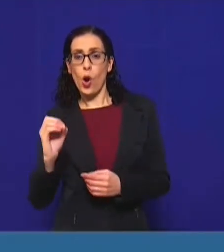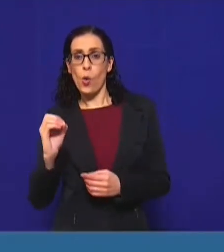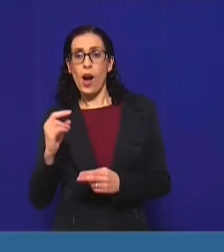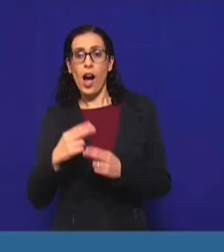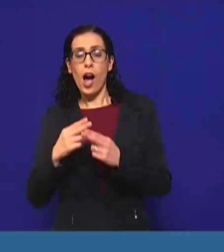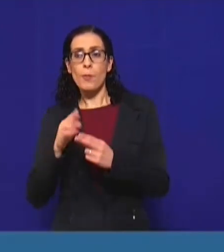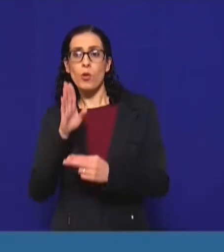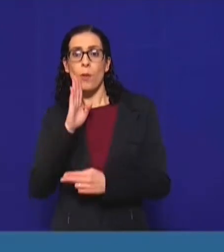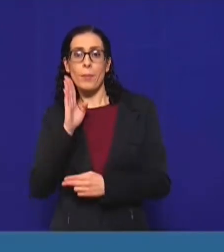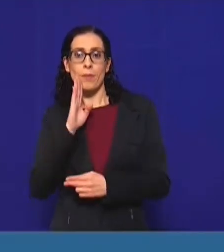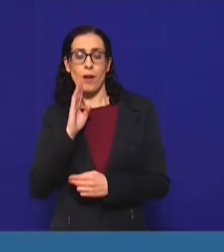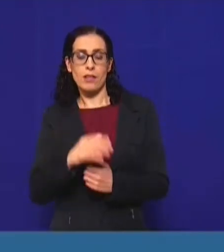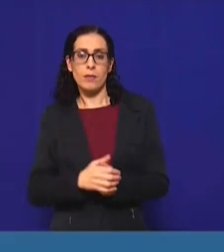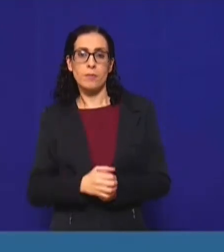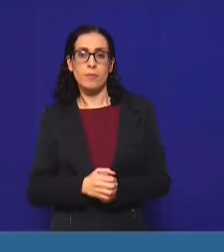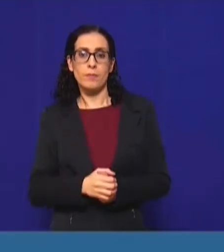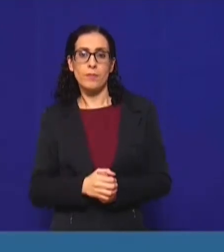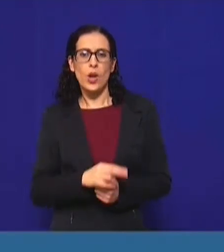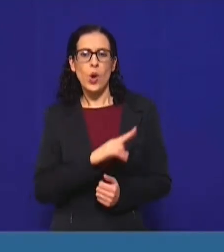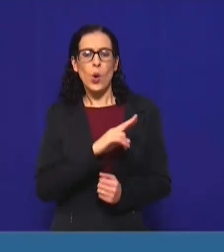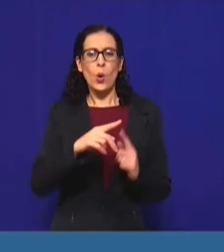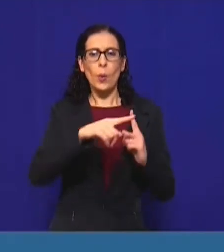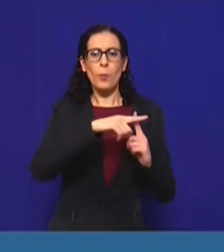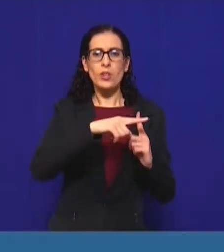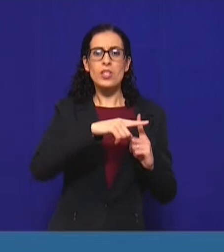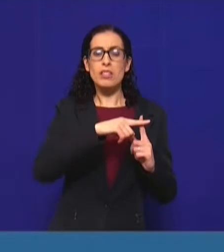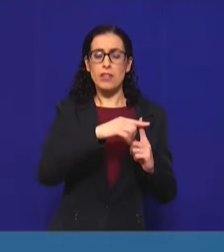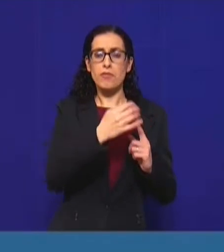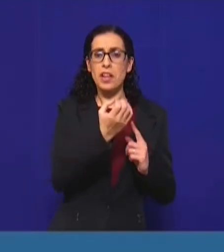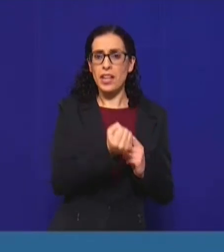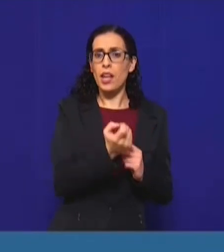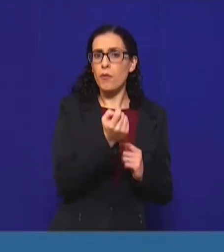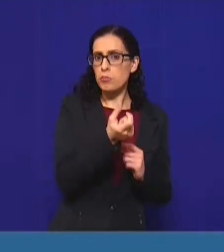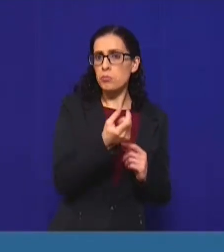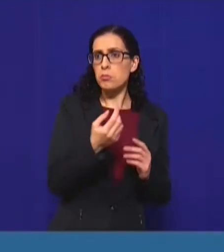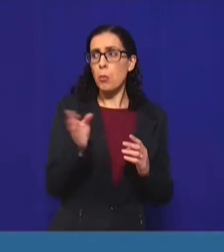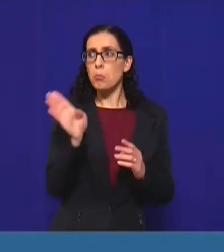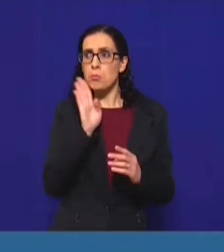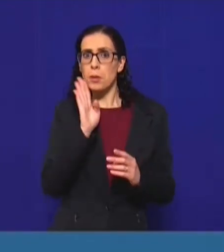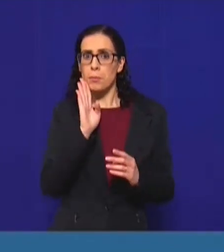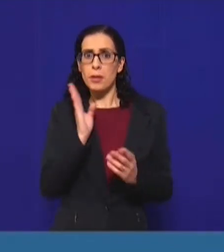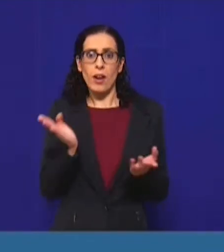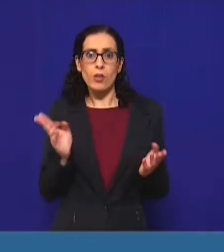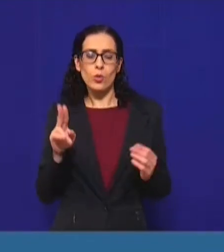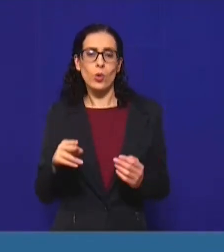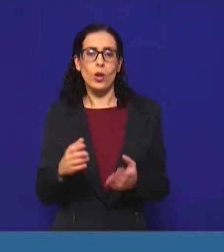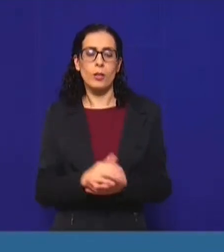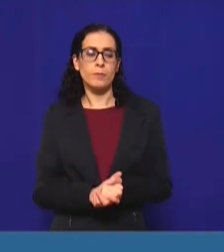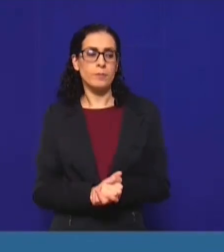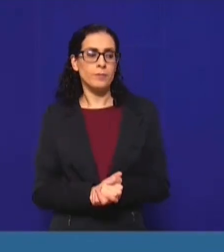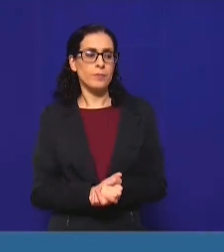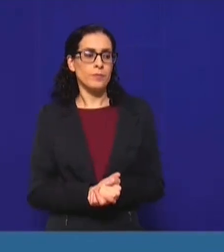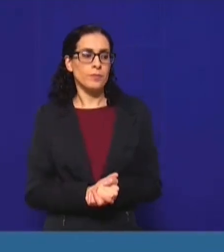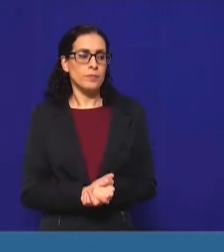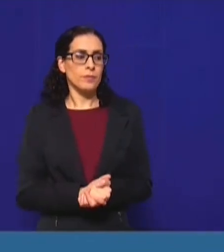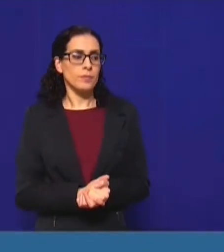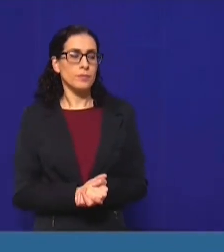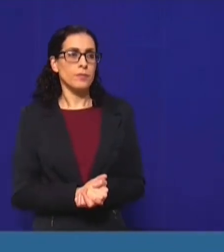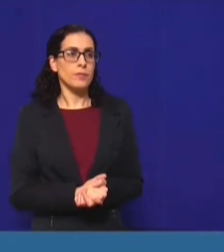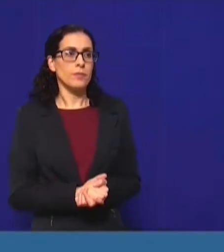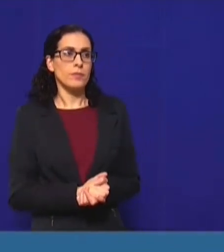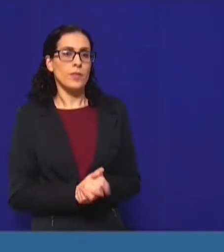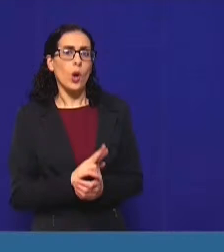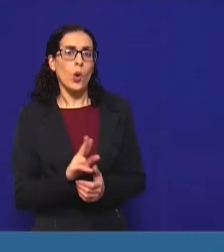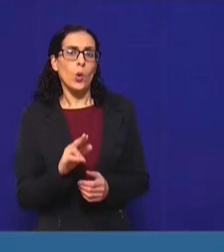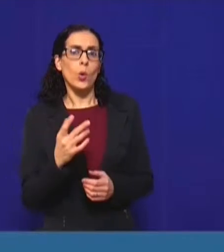mill-privat. U anka mill-pożittivi kellna numru minnhom li ġew mill-privati. Ġifieri aħna qegħdin hawnhekk dak in-numri li